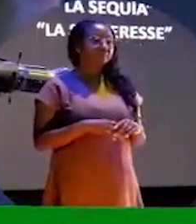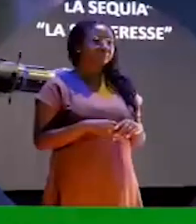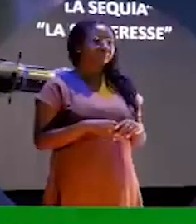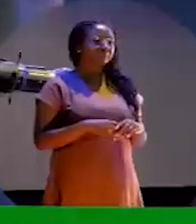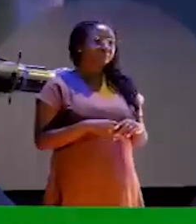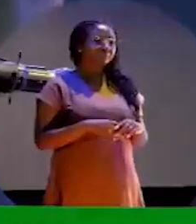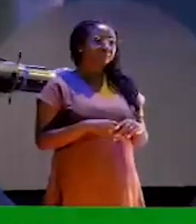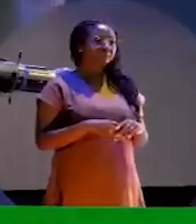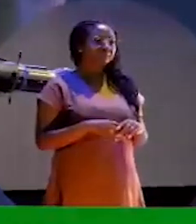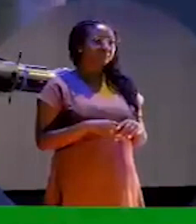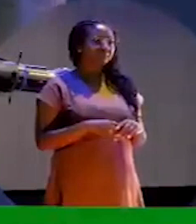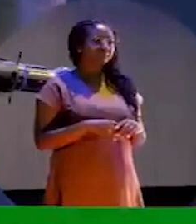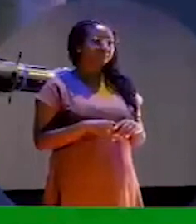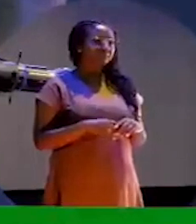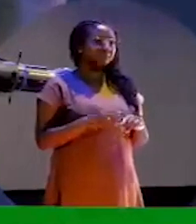In